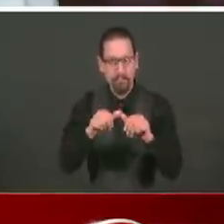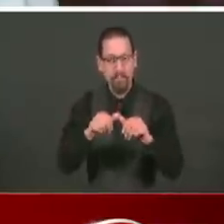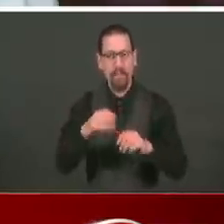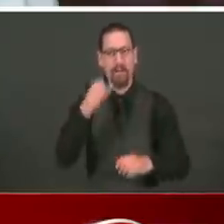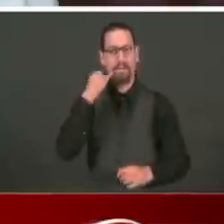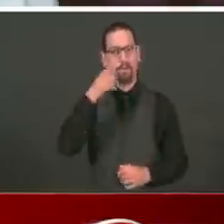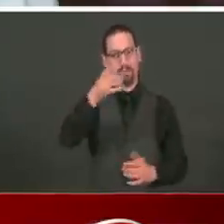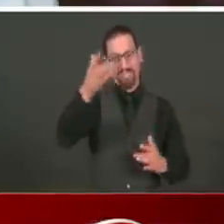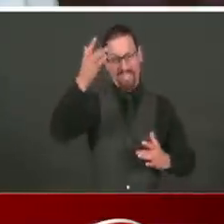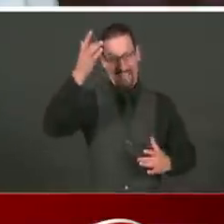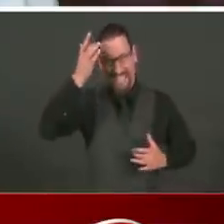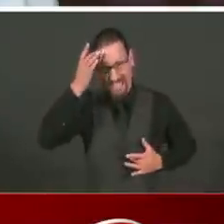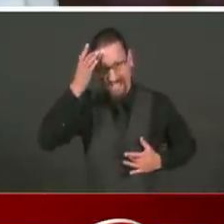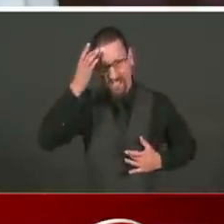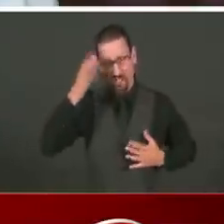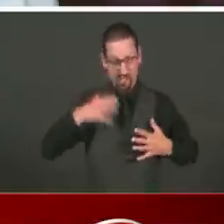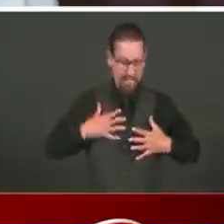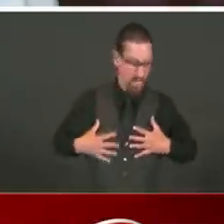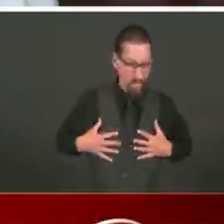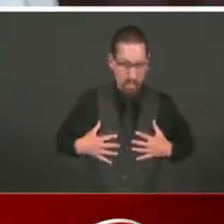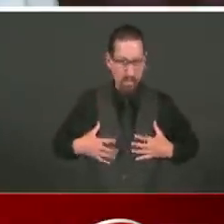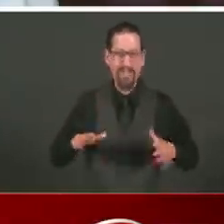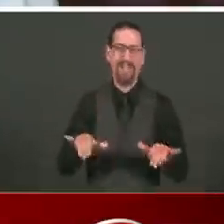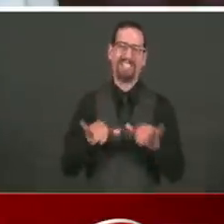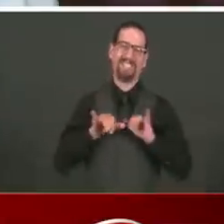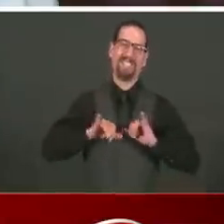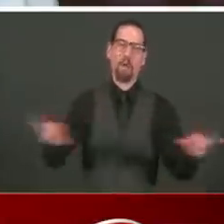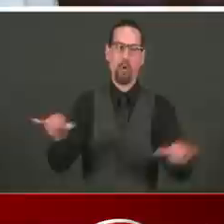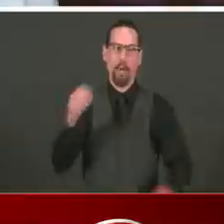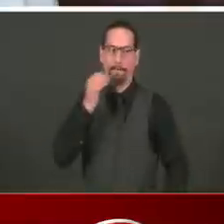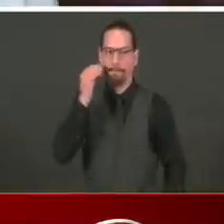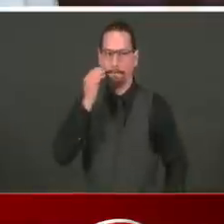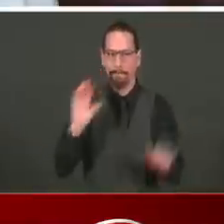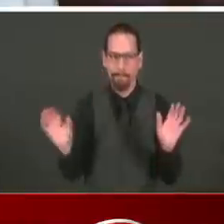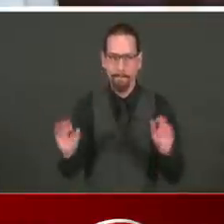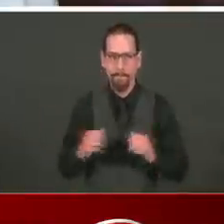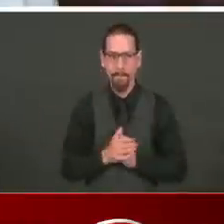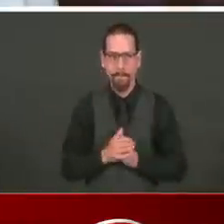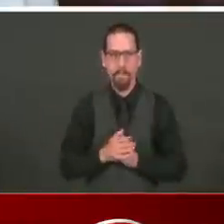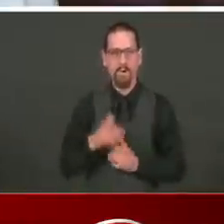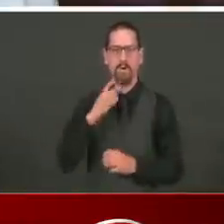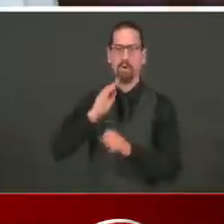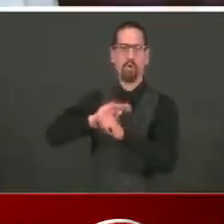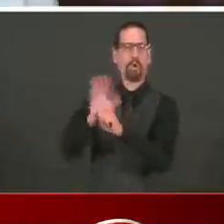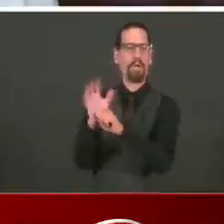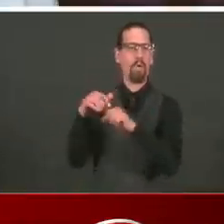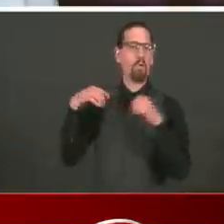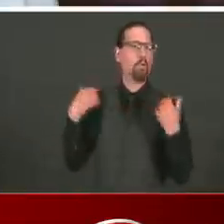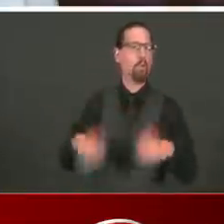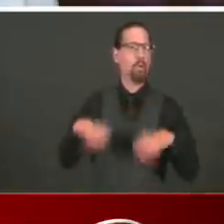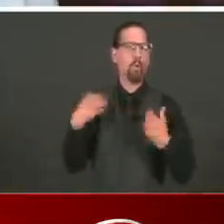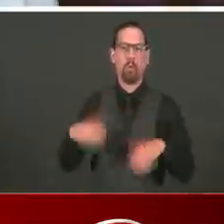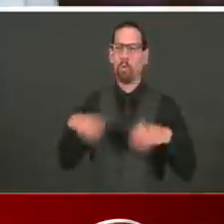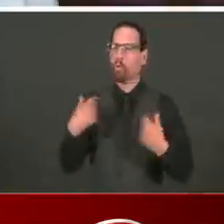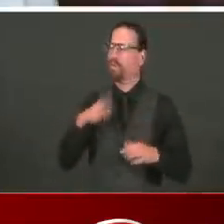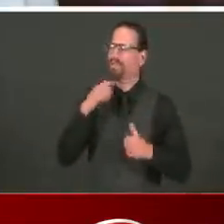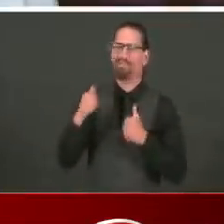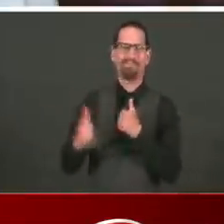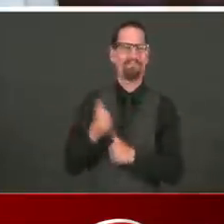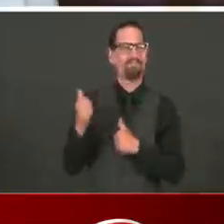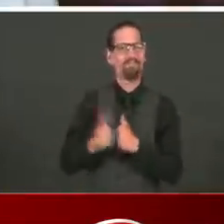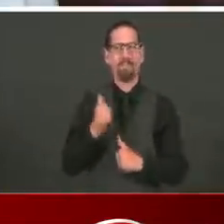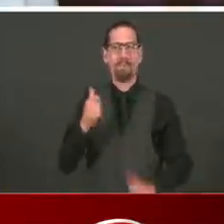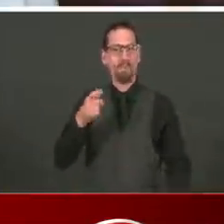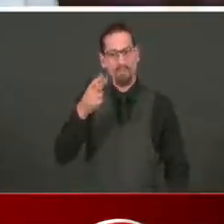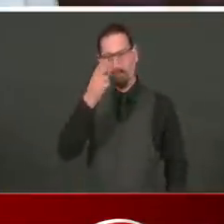and the toll that this virus has taken is devastating. And it's on every one of us, shared responsibility, to